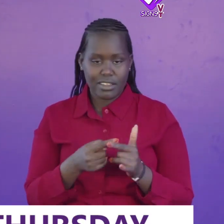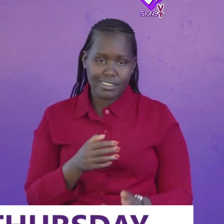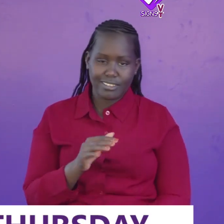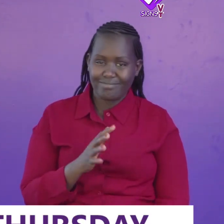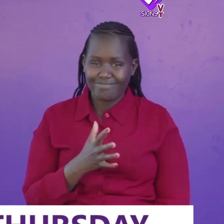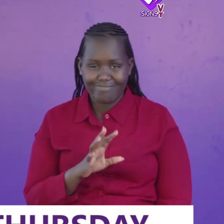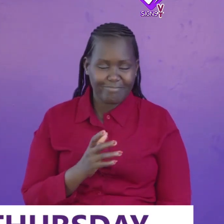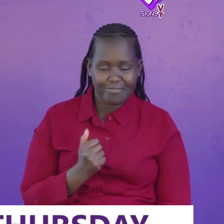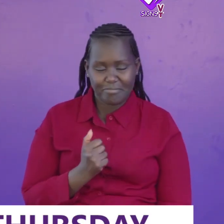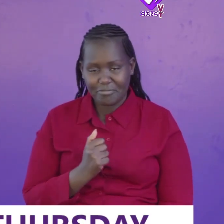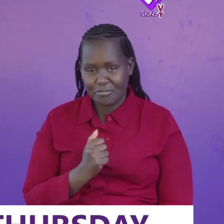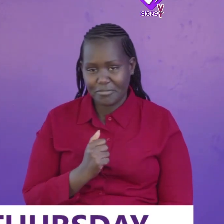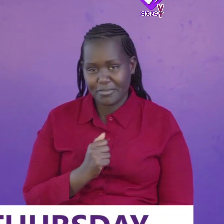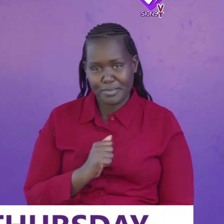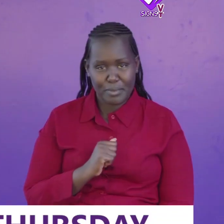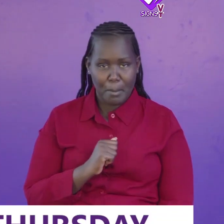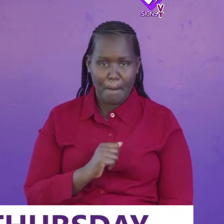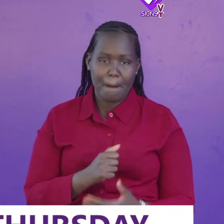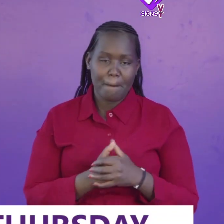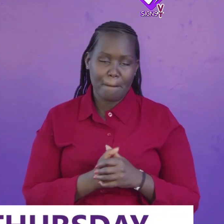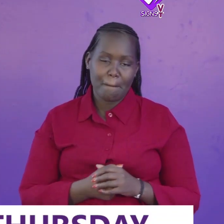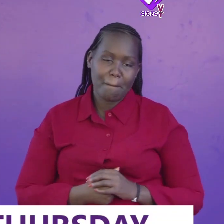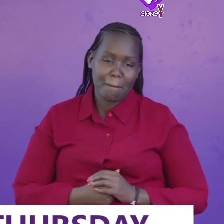kama kidogo umeuma nje.